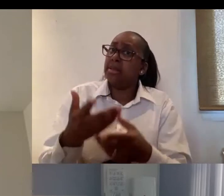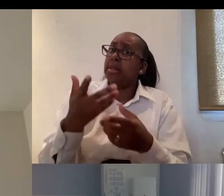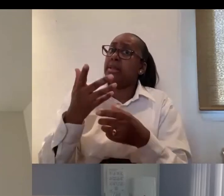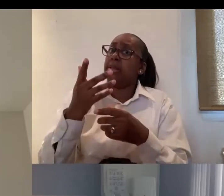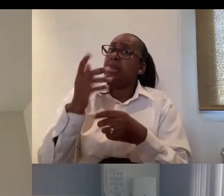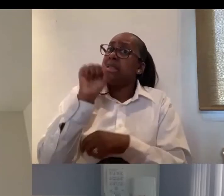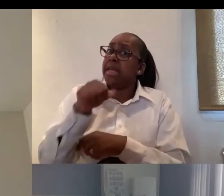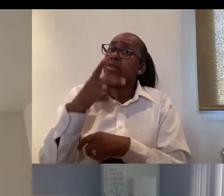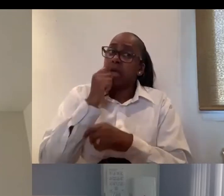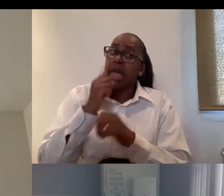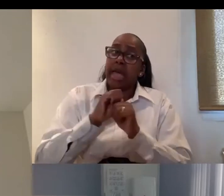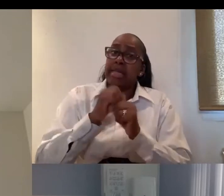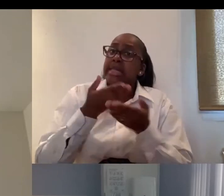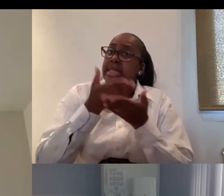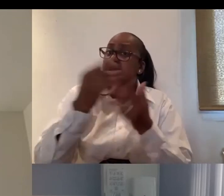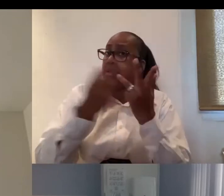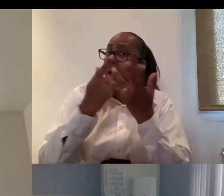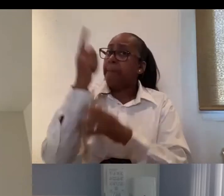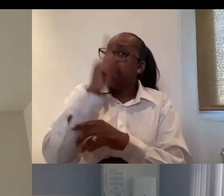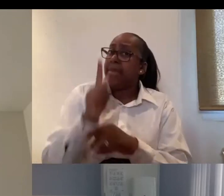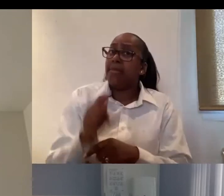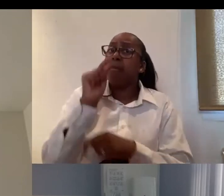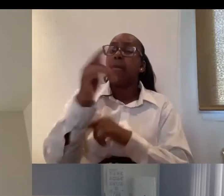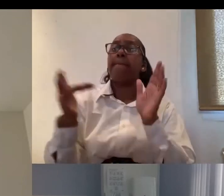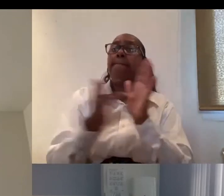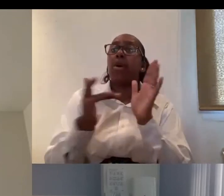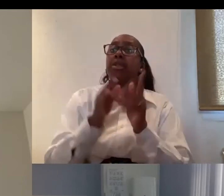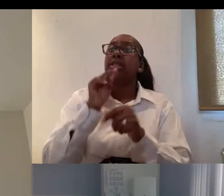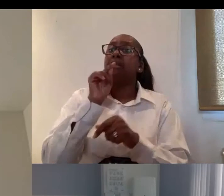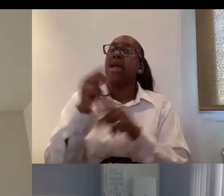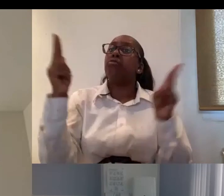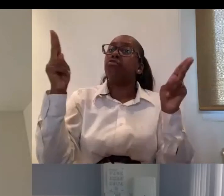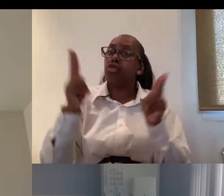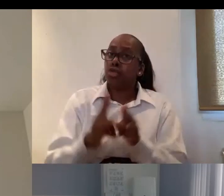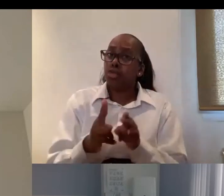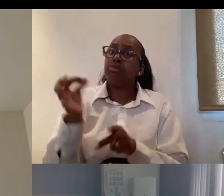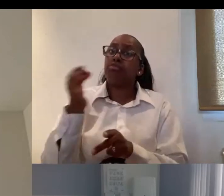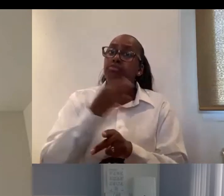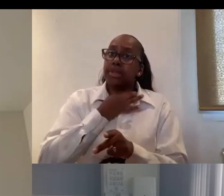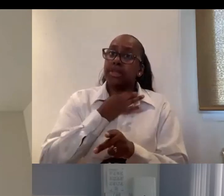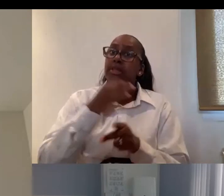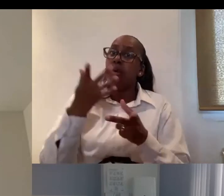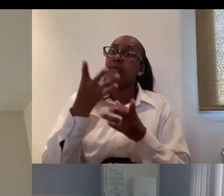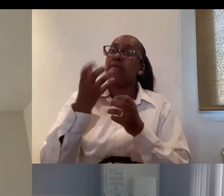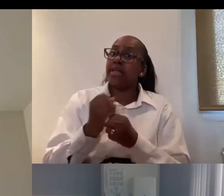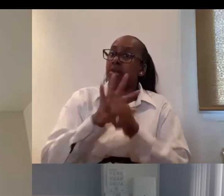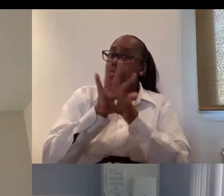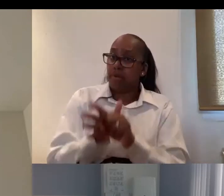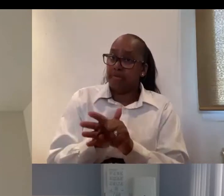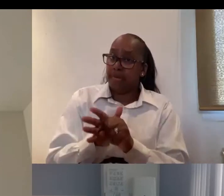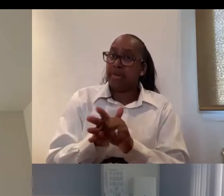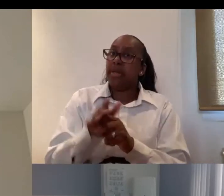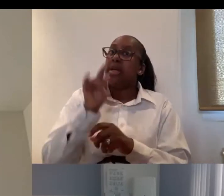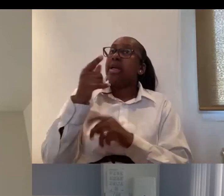still pass it on. The important thing to remember is it dramatically reduces your risk of catching it. Even